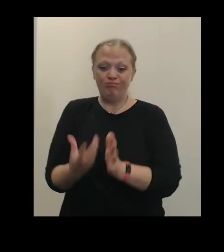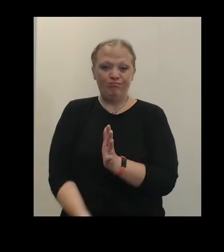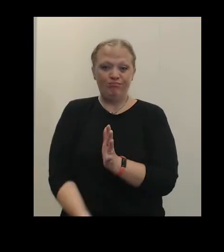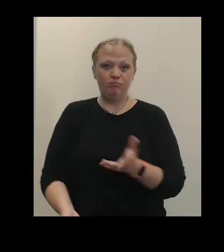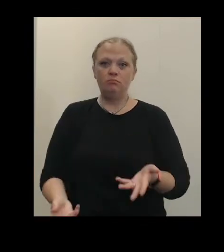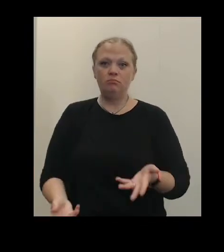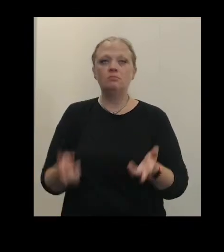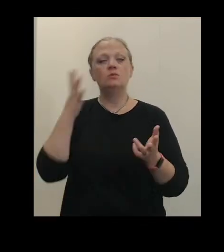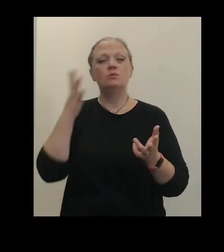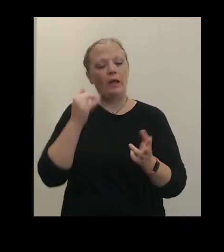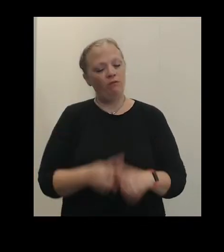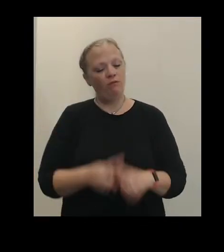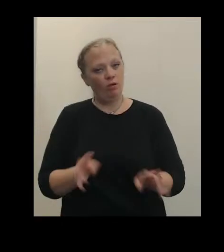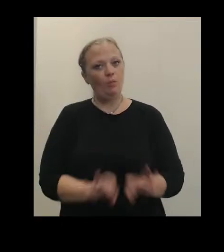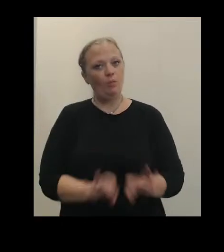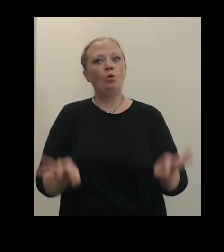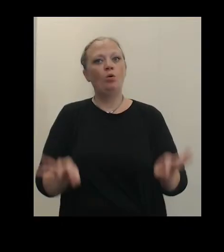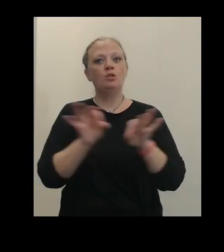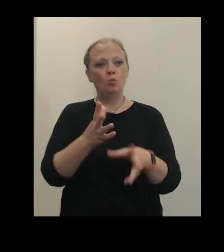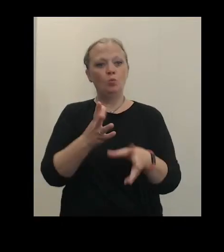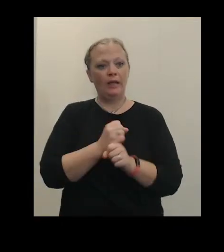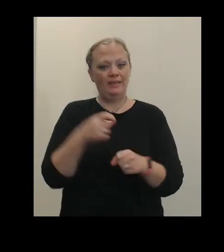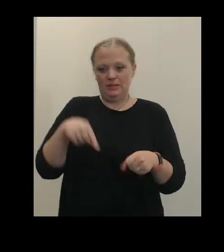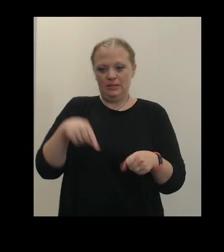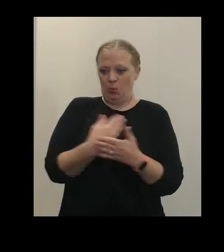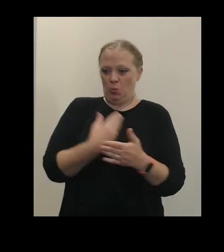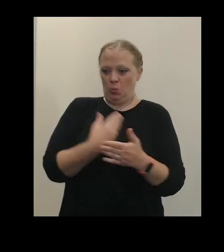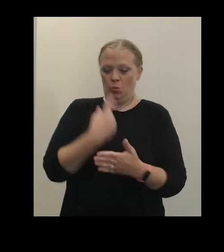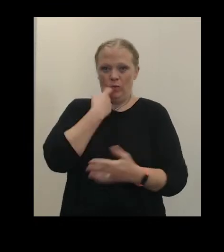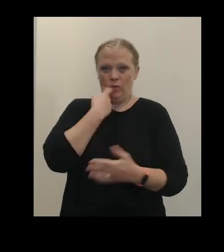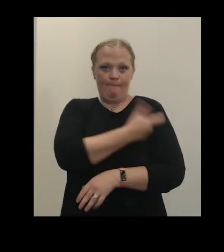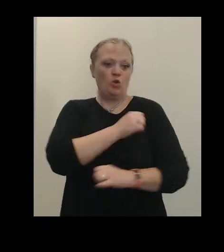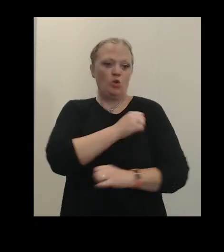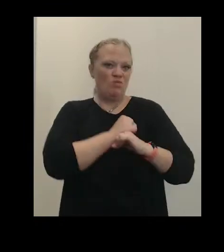it's very important that you get this latest vaccine to protect you from